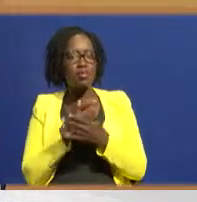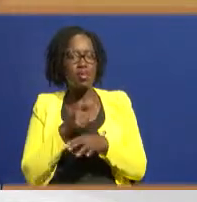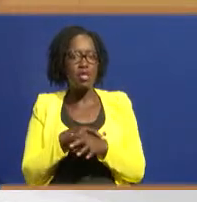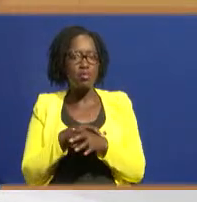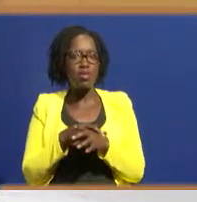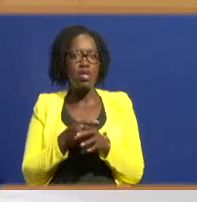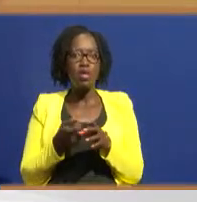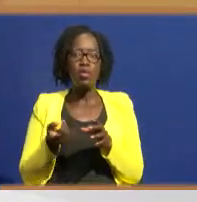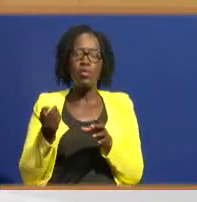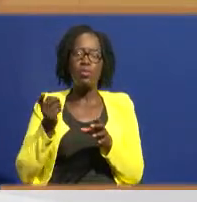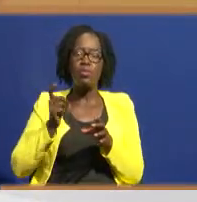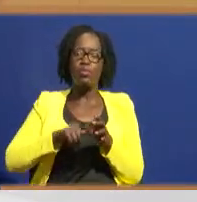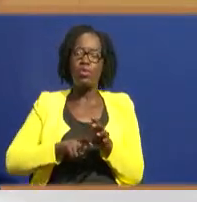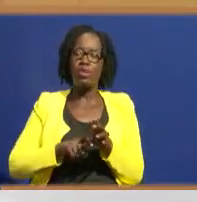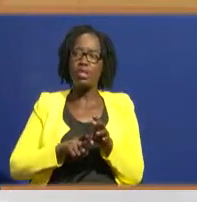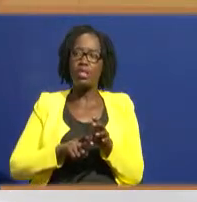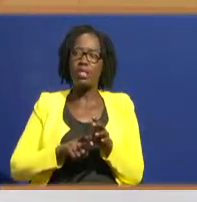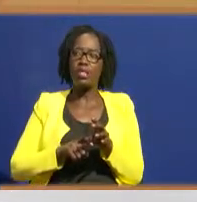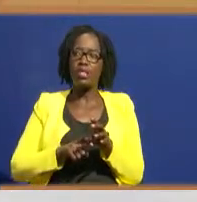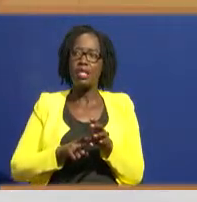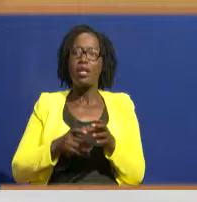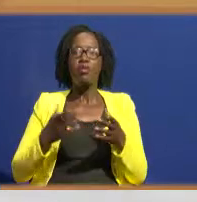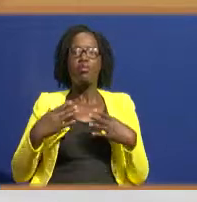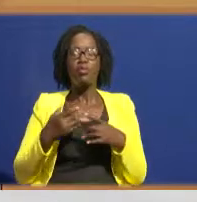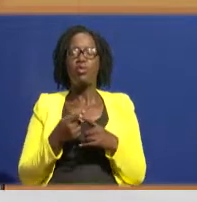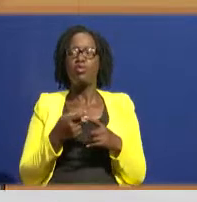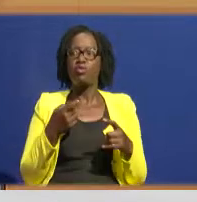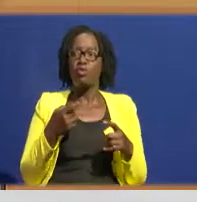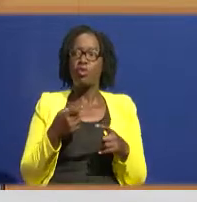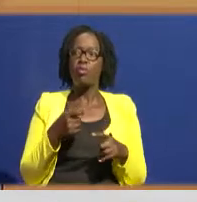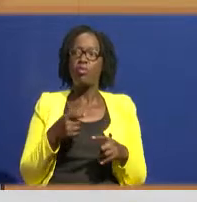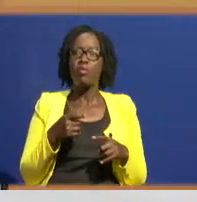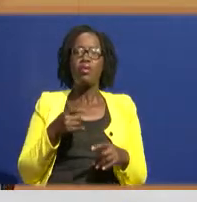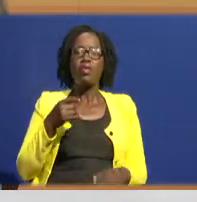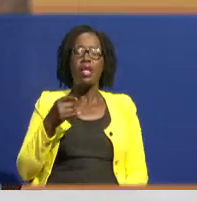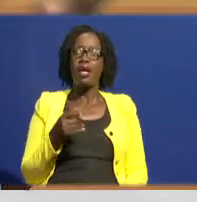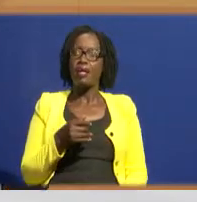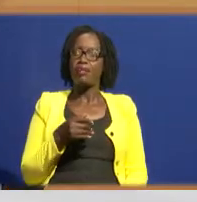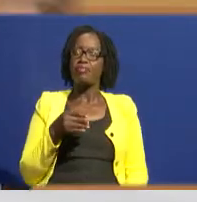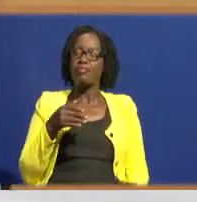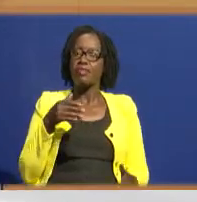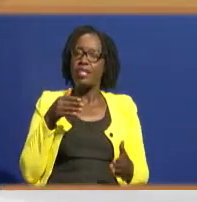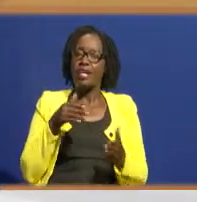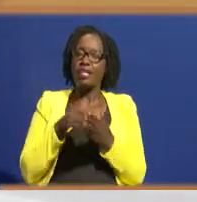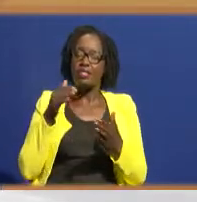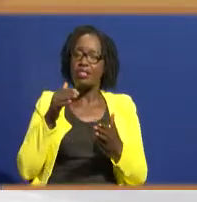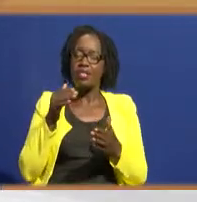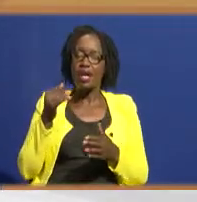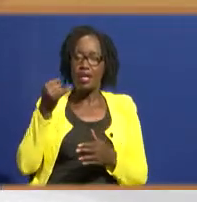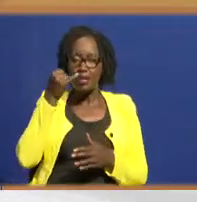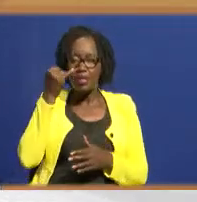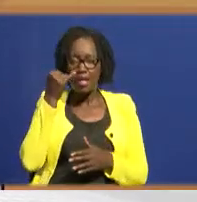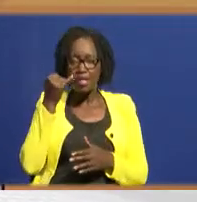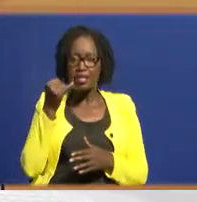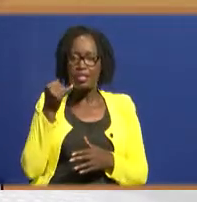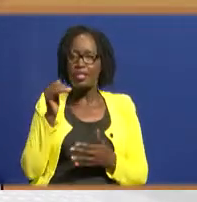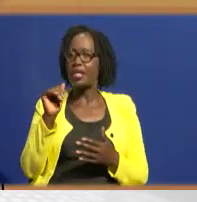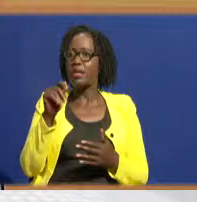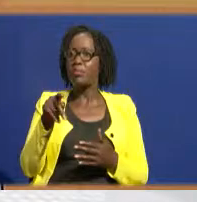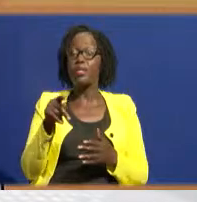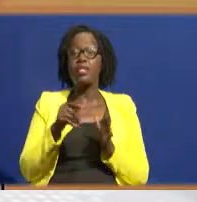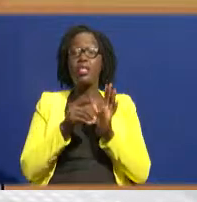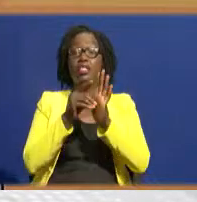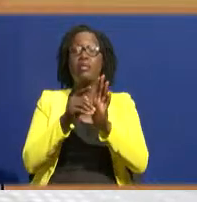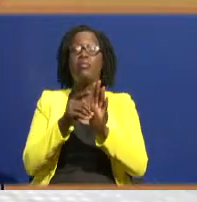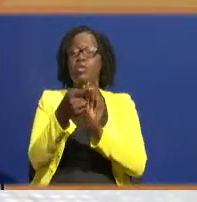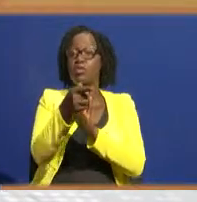bring in the guys from the narcotics, AP, they come and they're able to demonstrate to